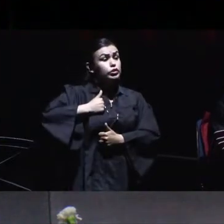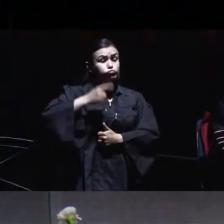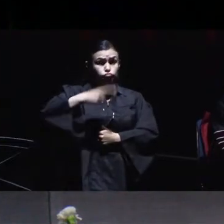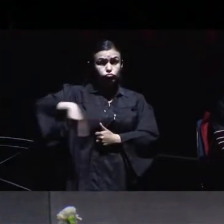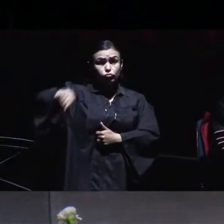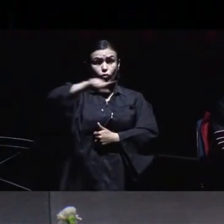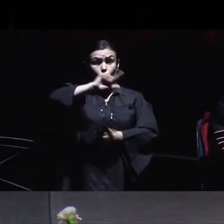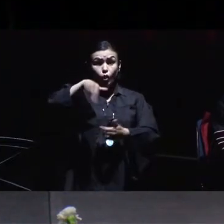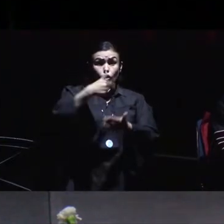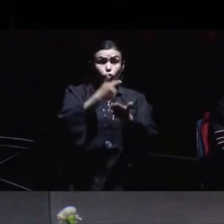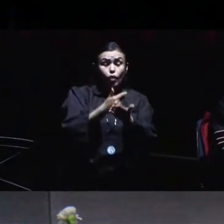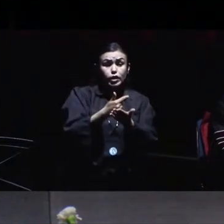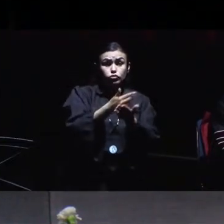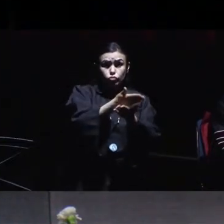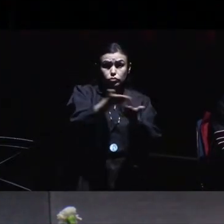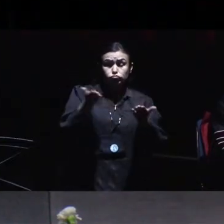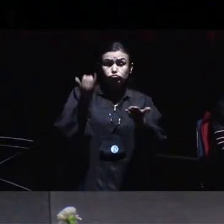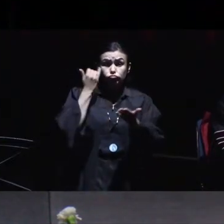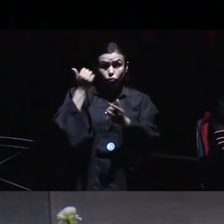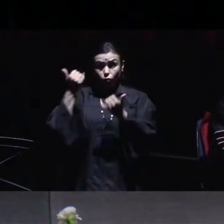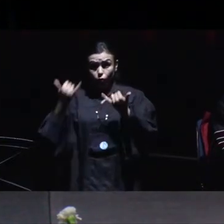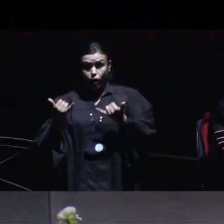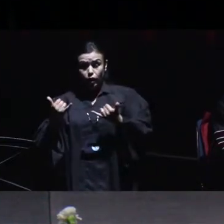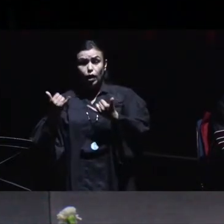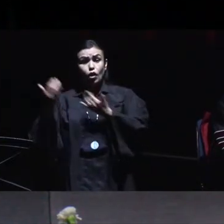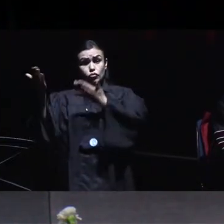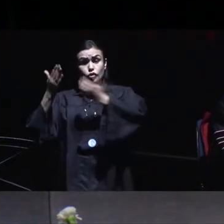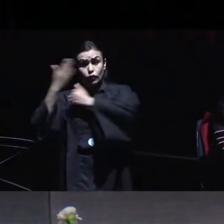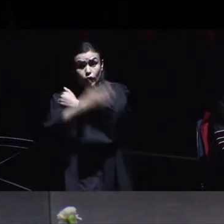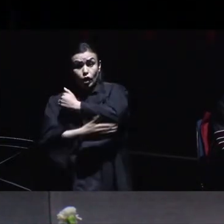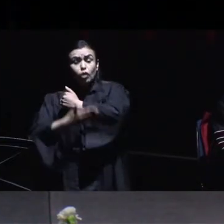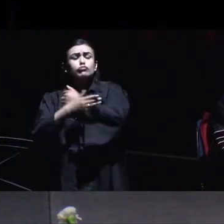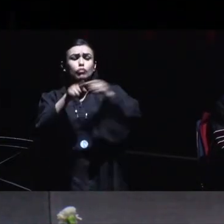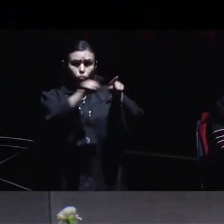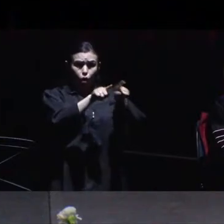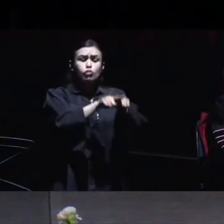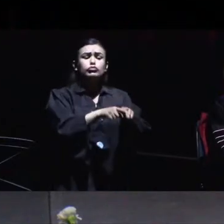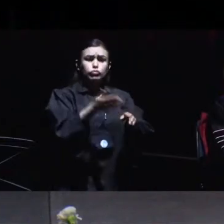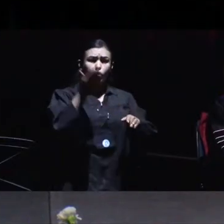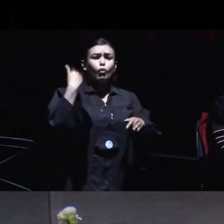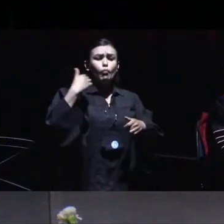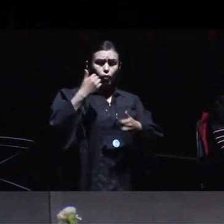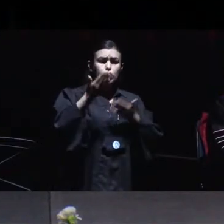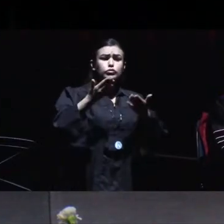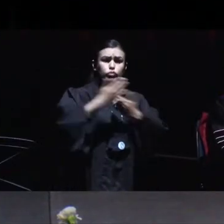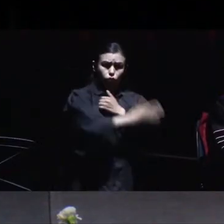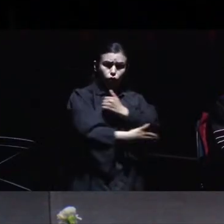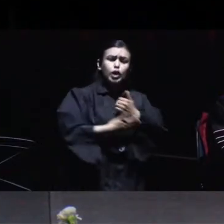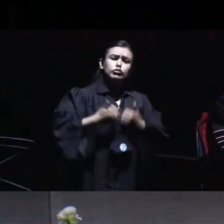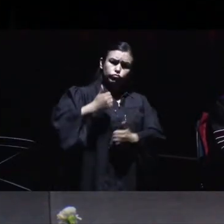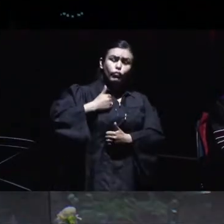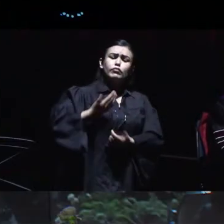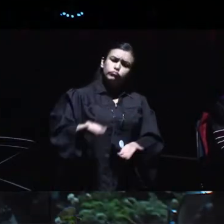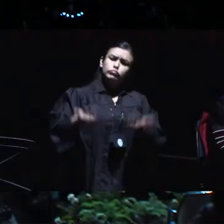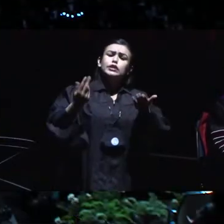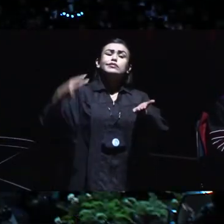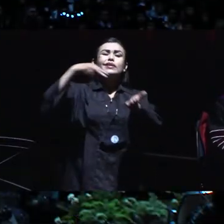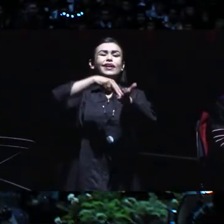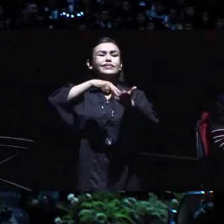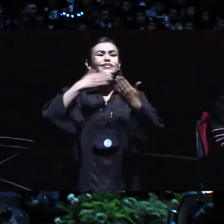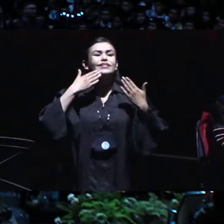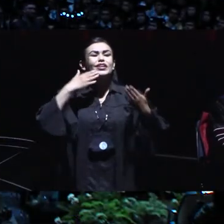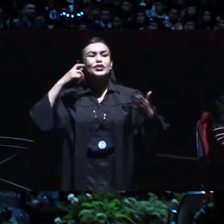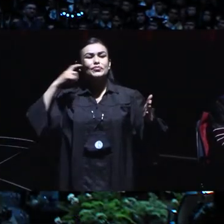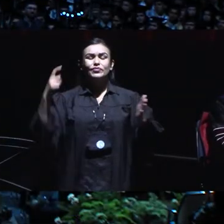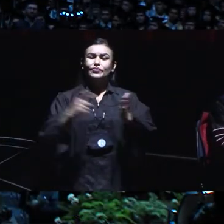that are currently serving our country, as well as those of you who are veterans, please stand to receive our thanks and appreciation.